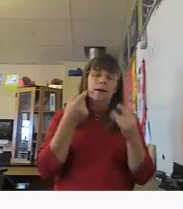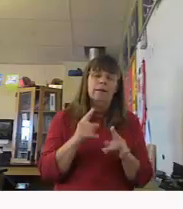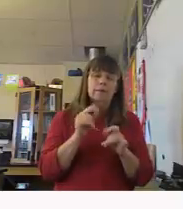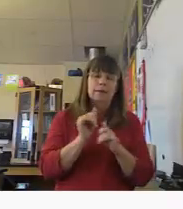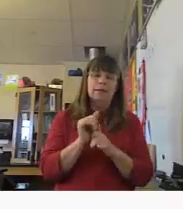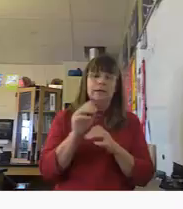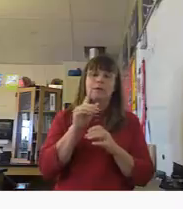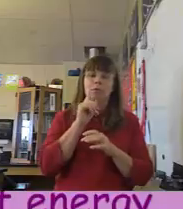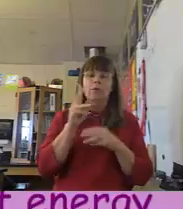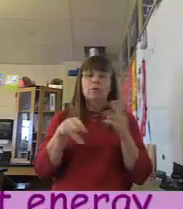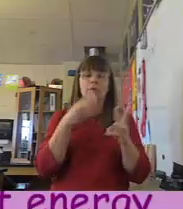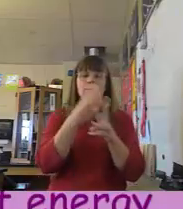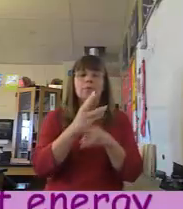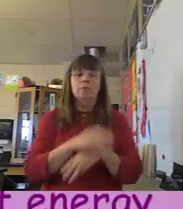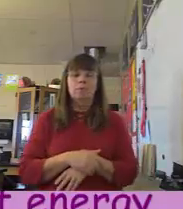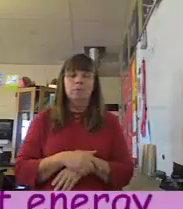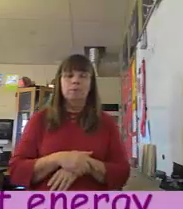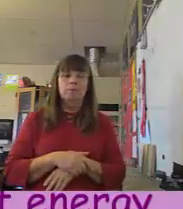ecosystem.